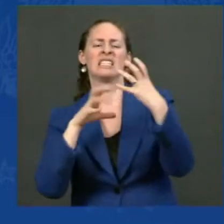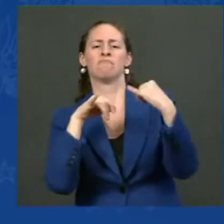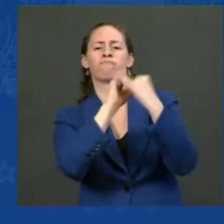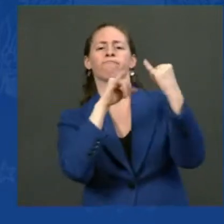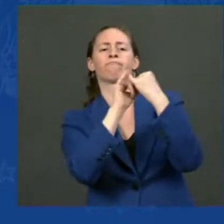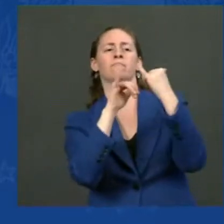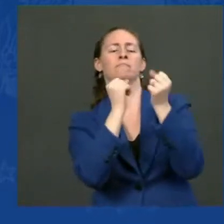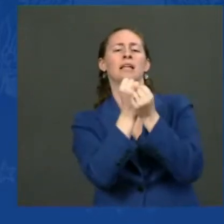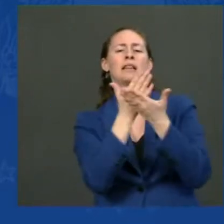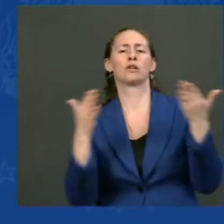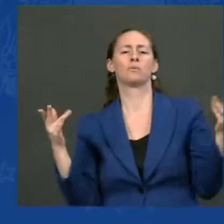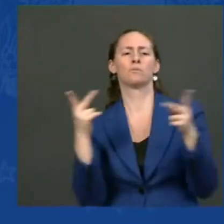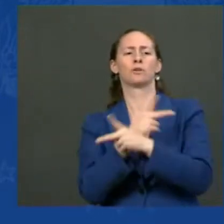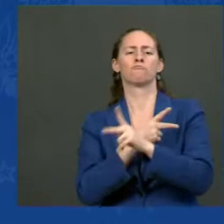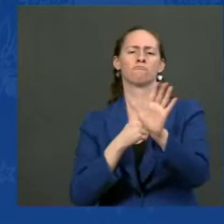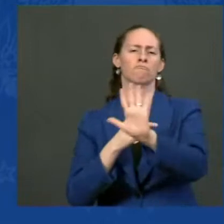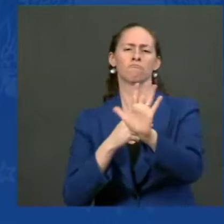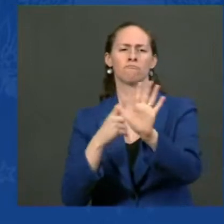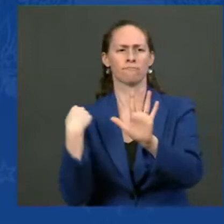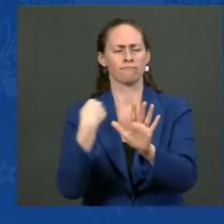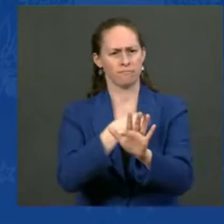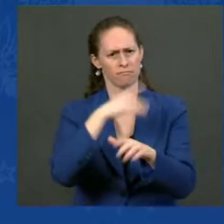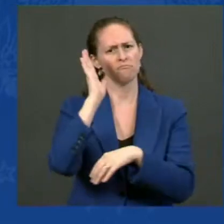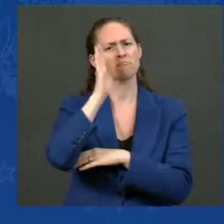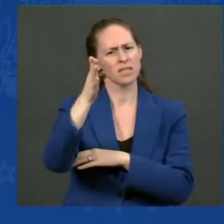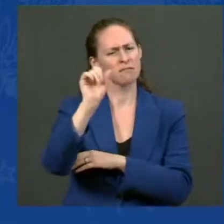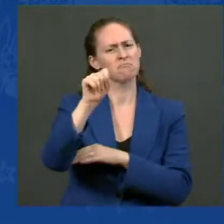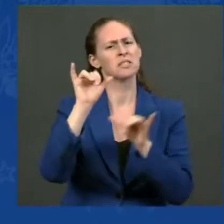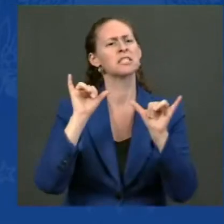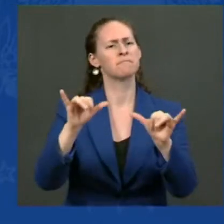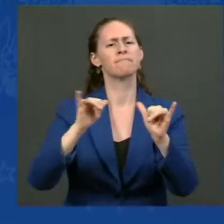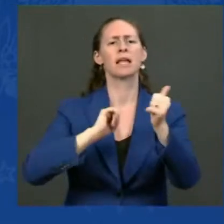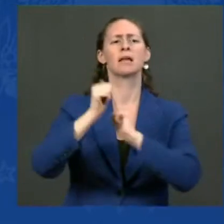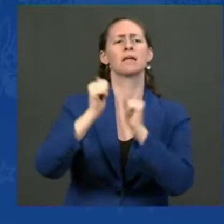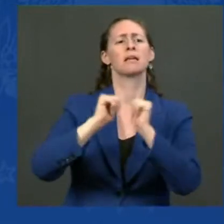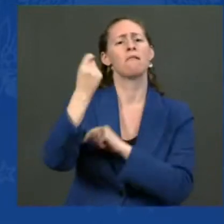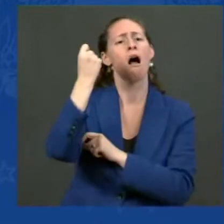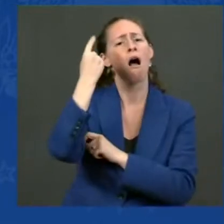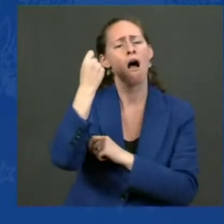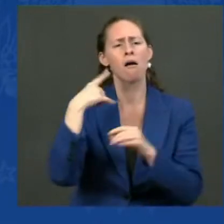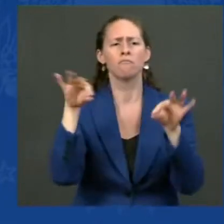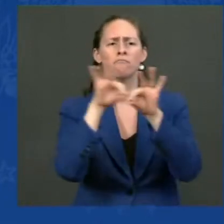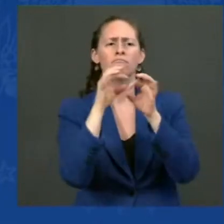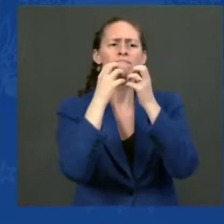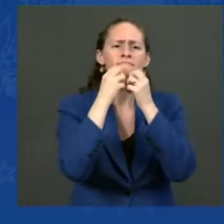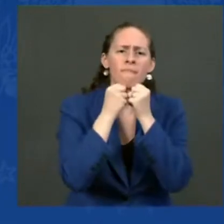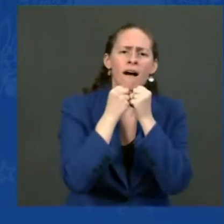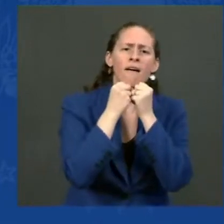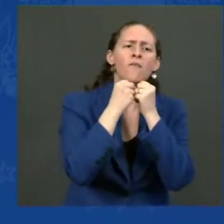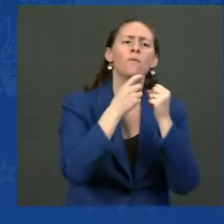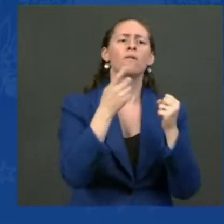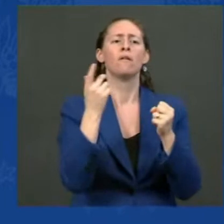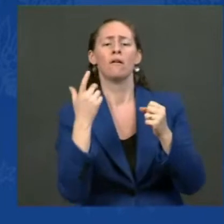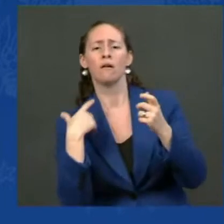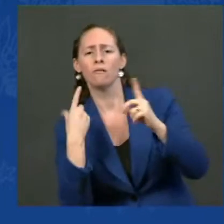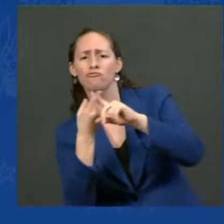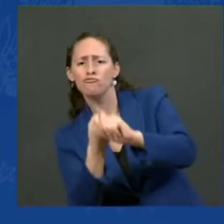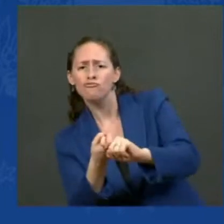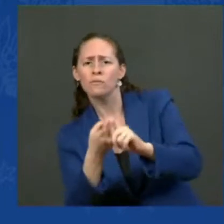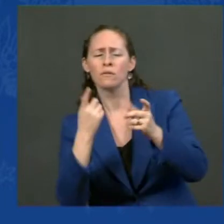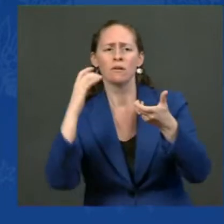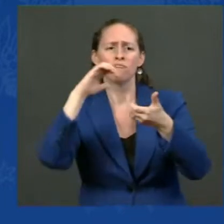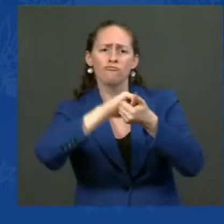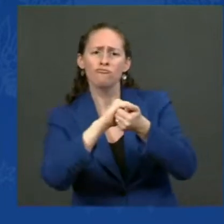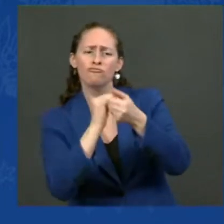vigorously and lead with our values and our strength. We'll stand up for our allies and our friends and oppose